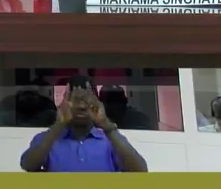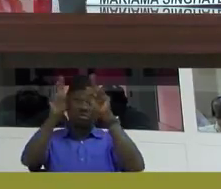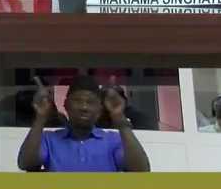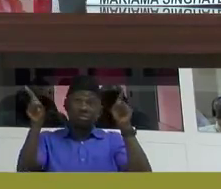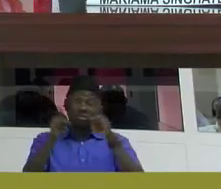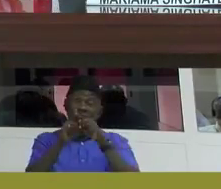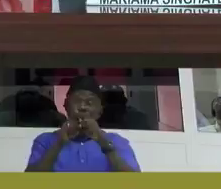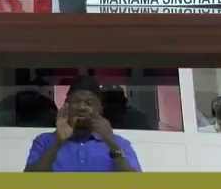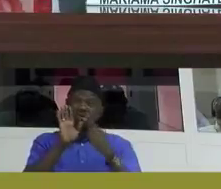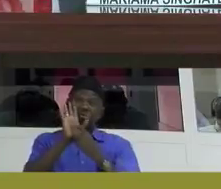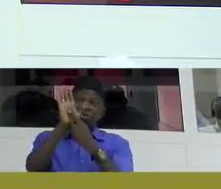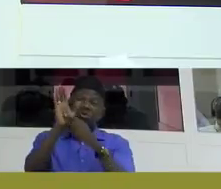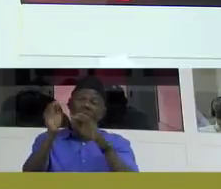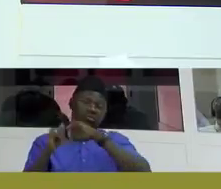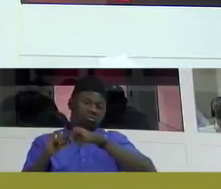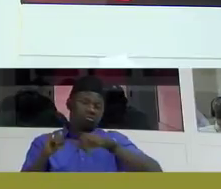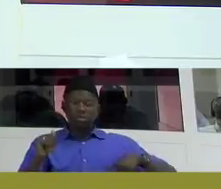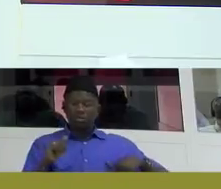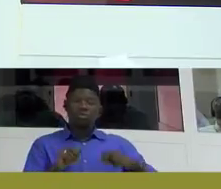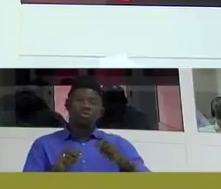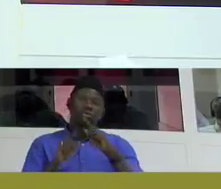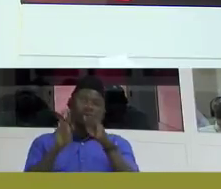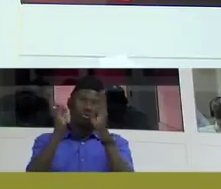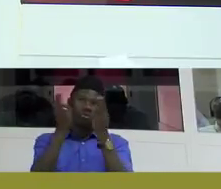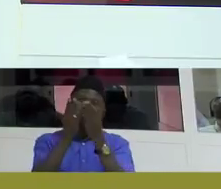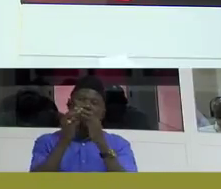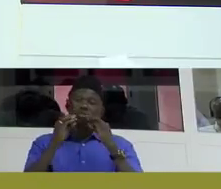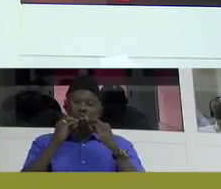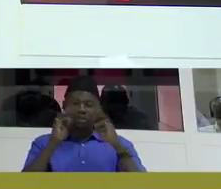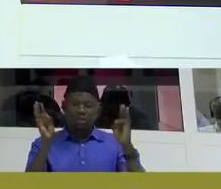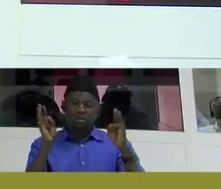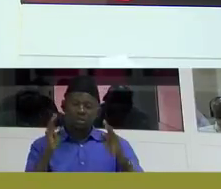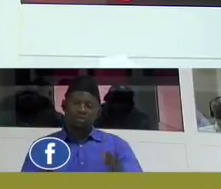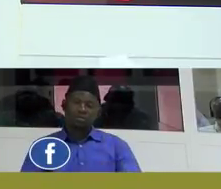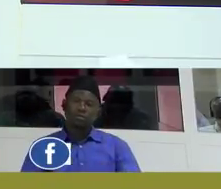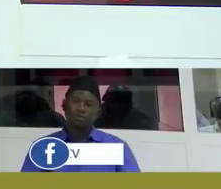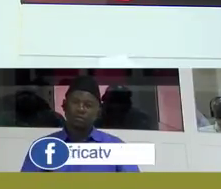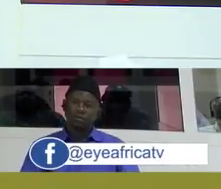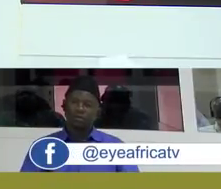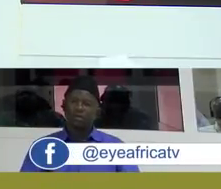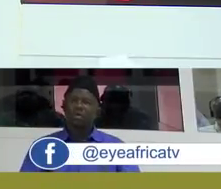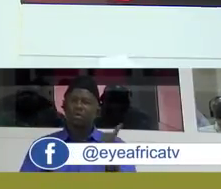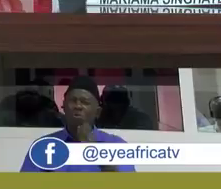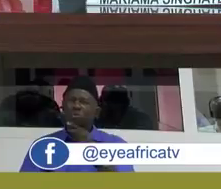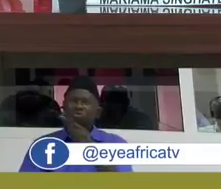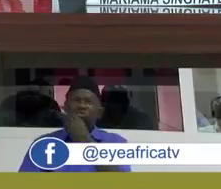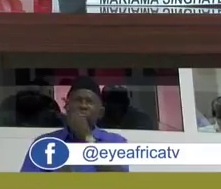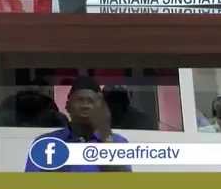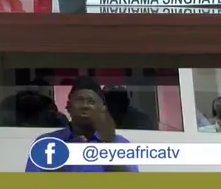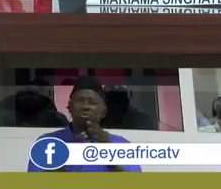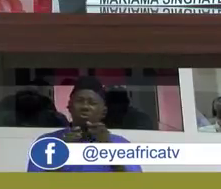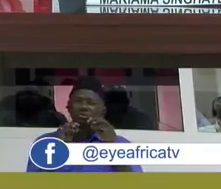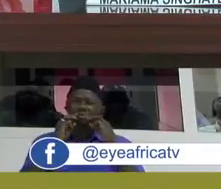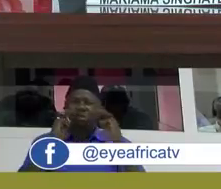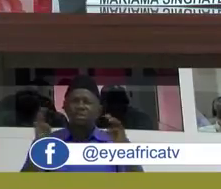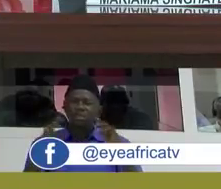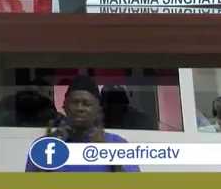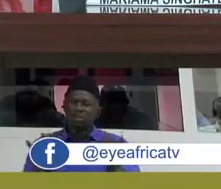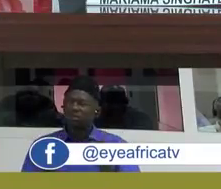signpost with those messages. So and what were those messages?